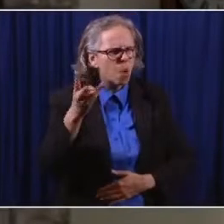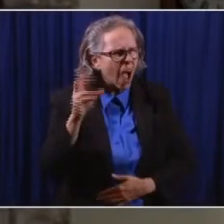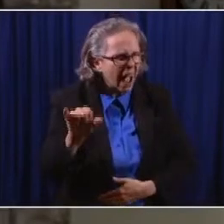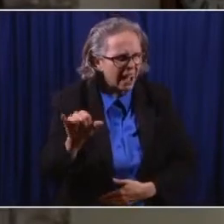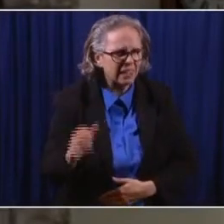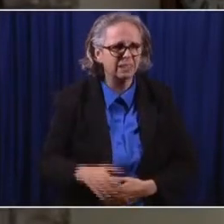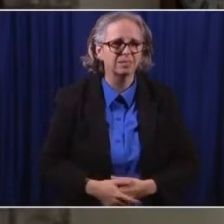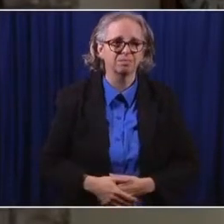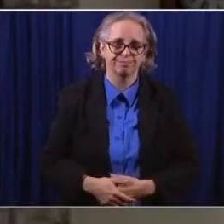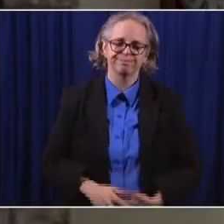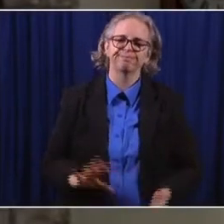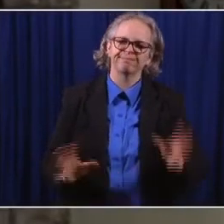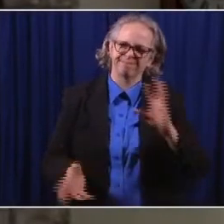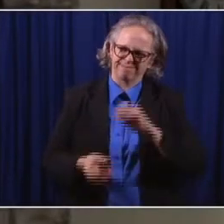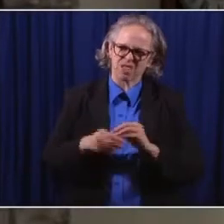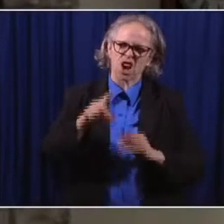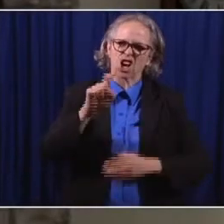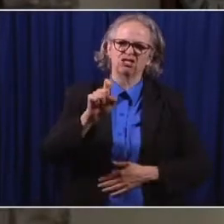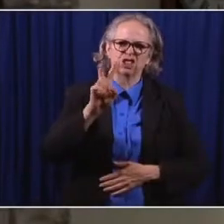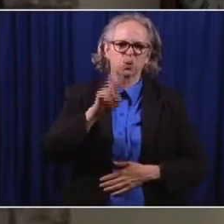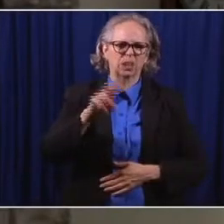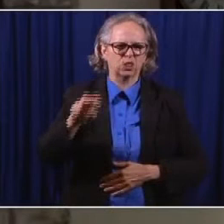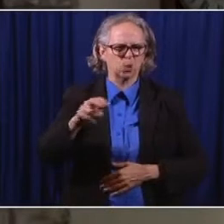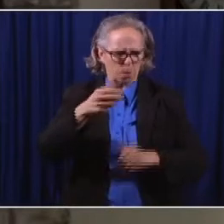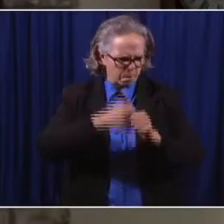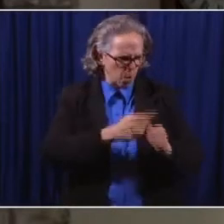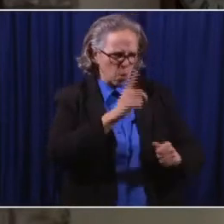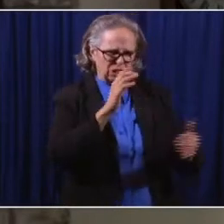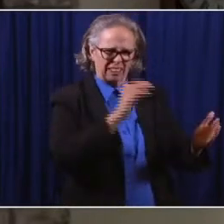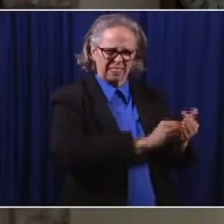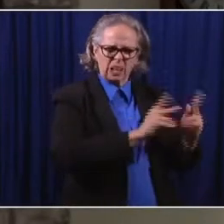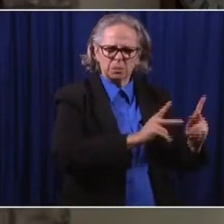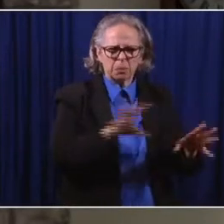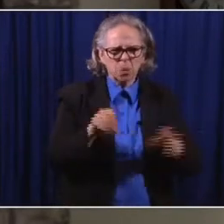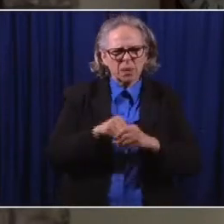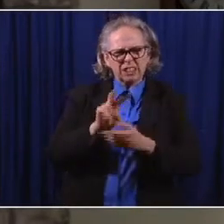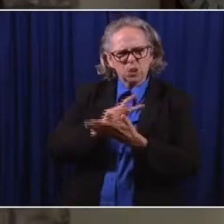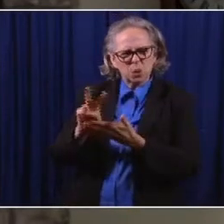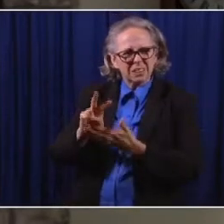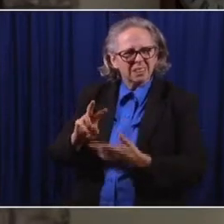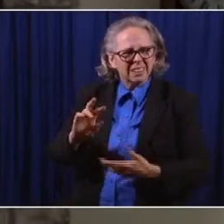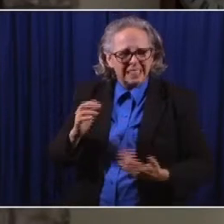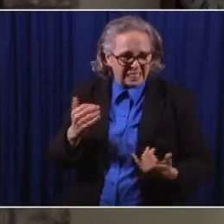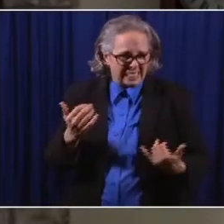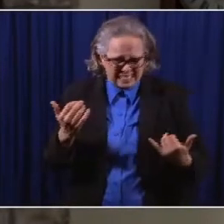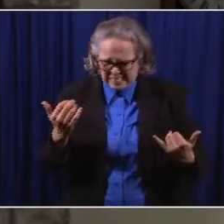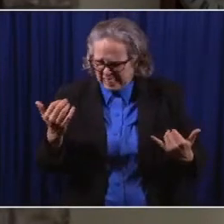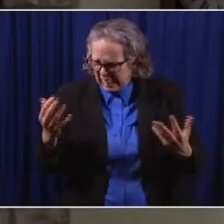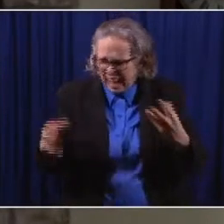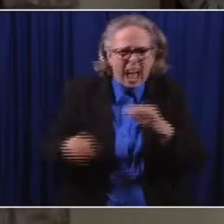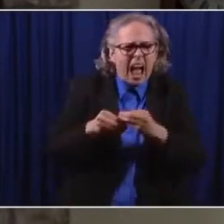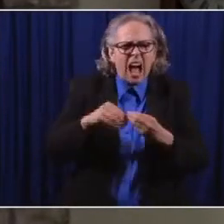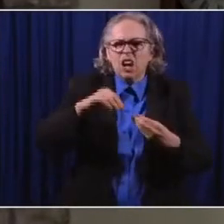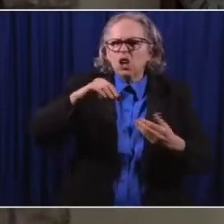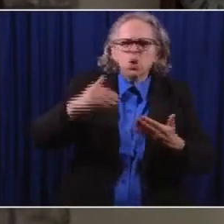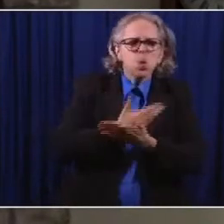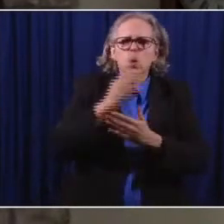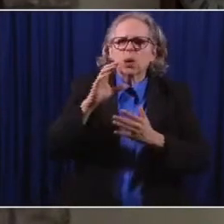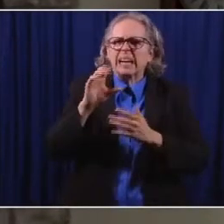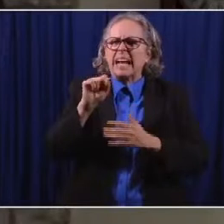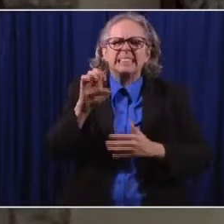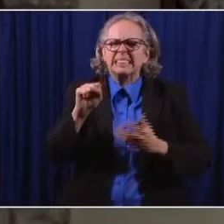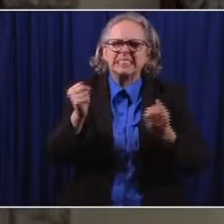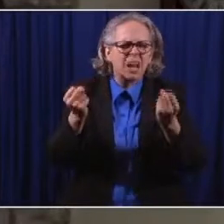100,000. They've had 50 new cases during the past 2 weeks out of 358 total since the beginning of the pandemic. That's